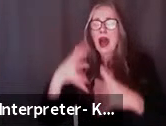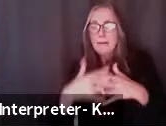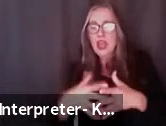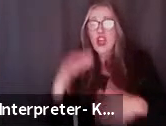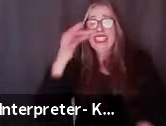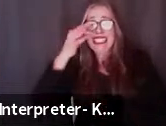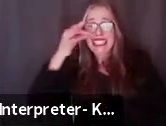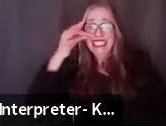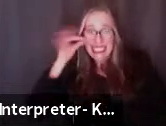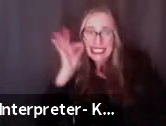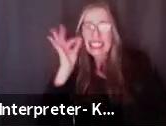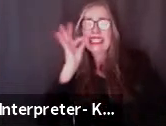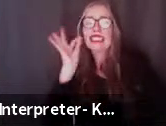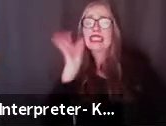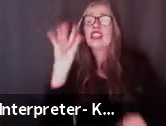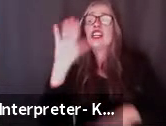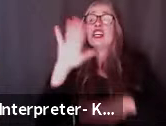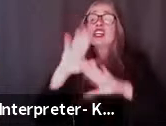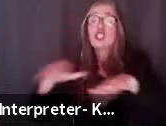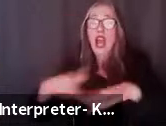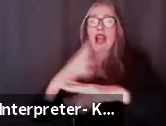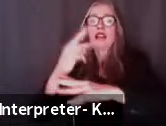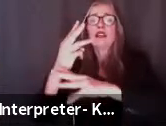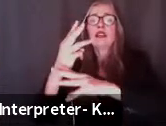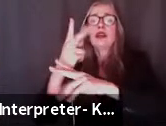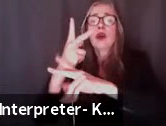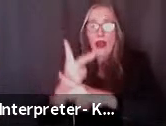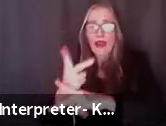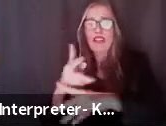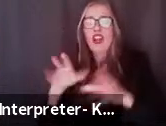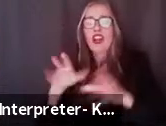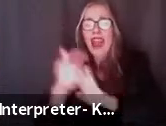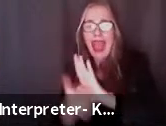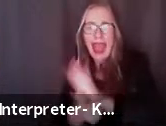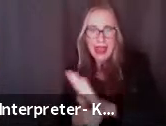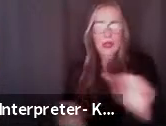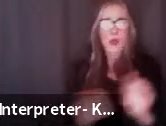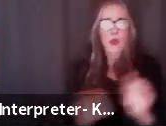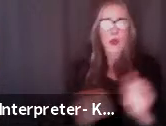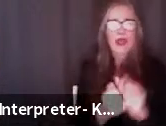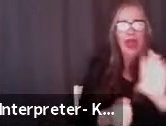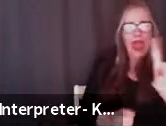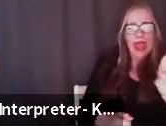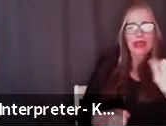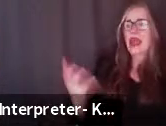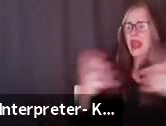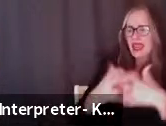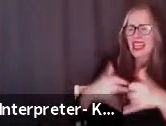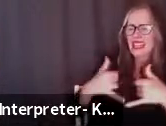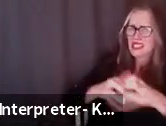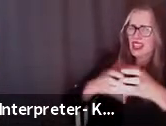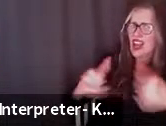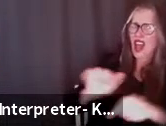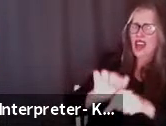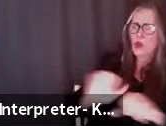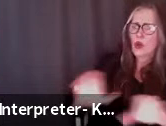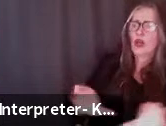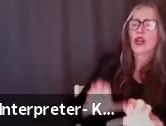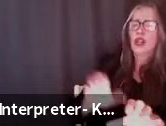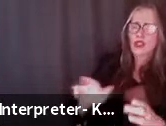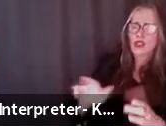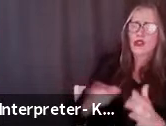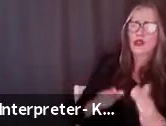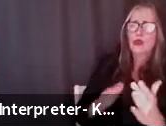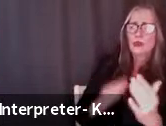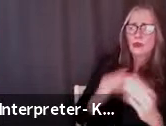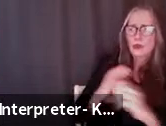indian child welfare act and the ada in these cases there's still a lot of work to do to protect them from the civil death penalty